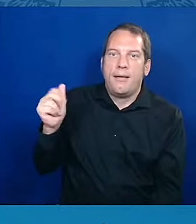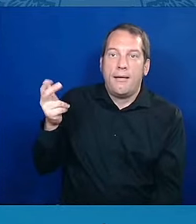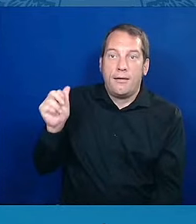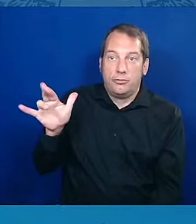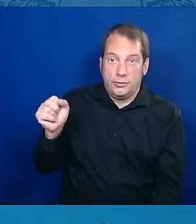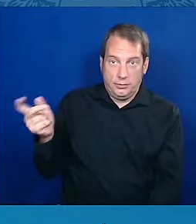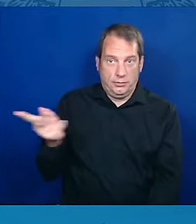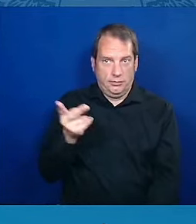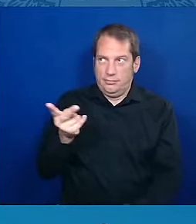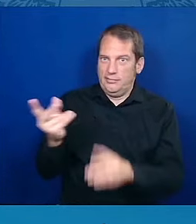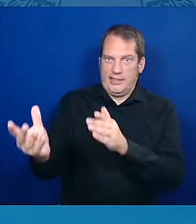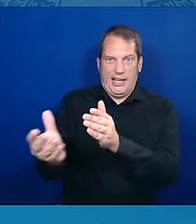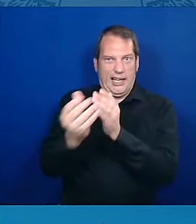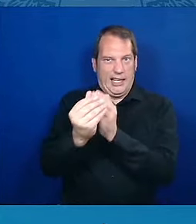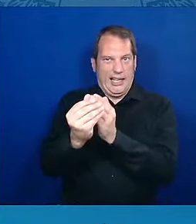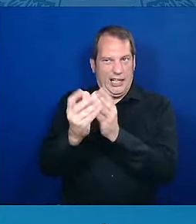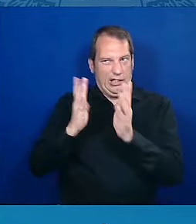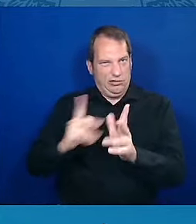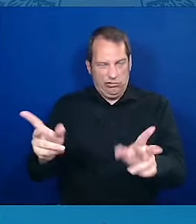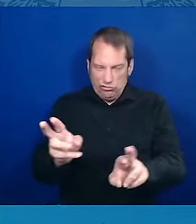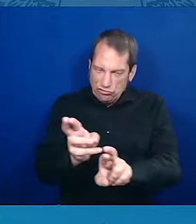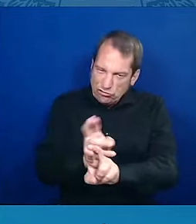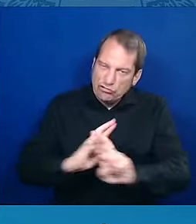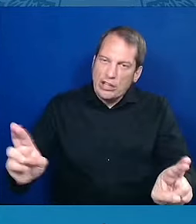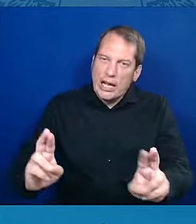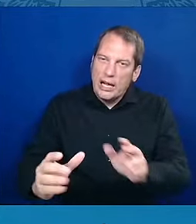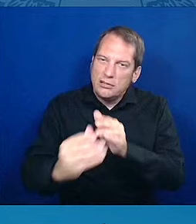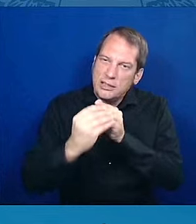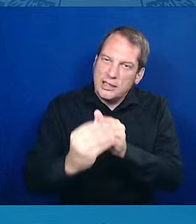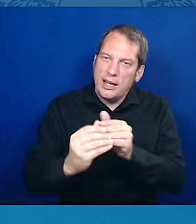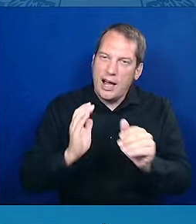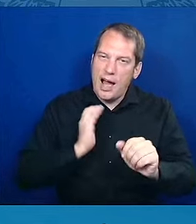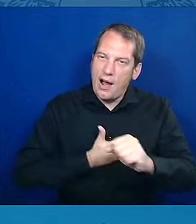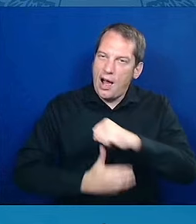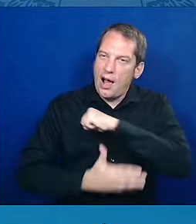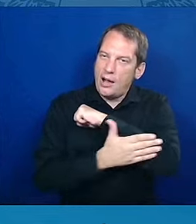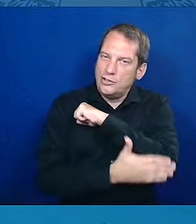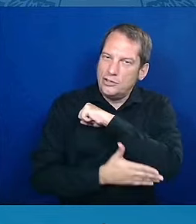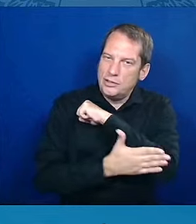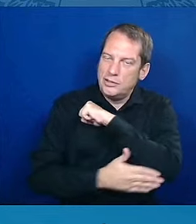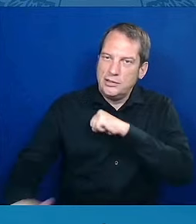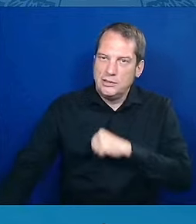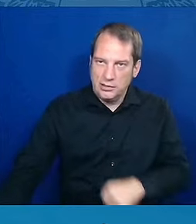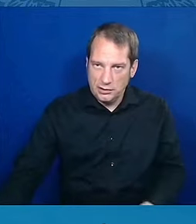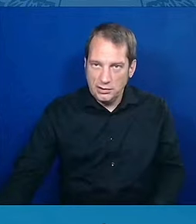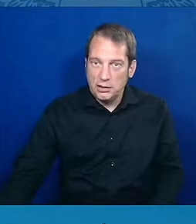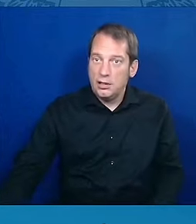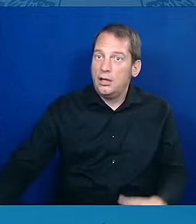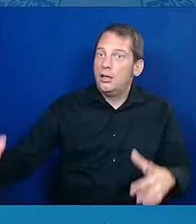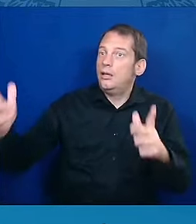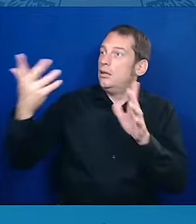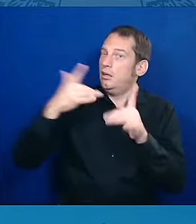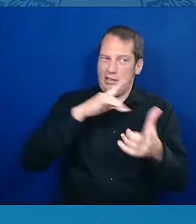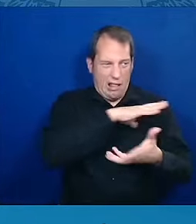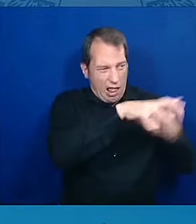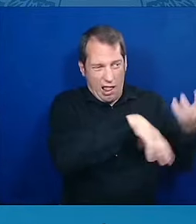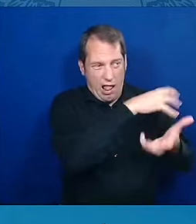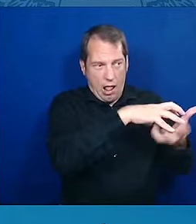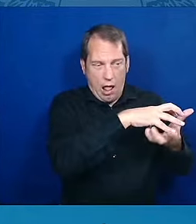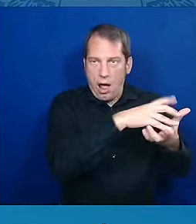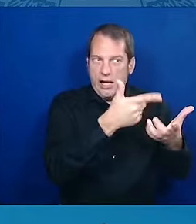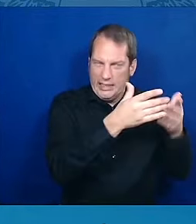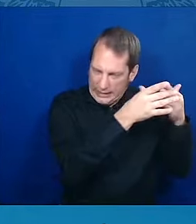country out of crisis and to a brighter future. They have created the